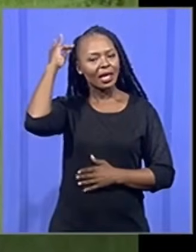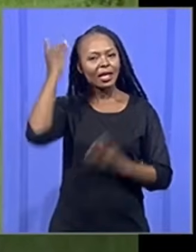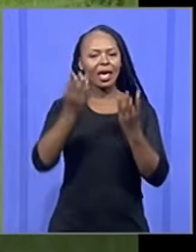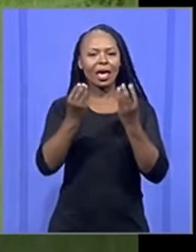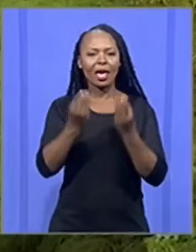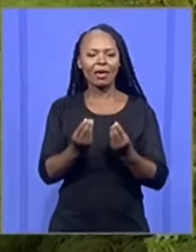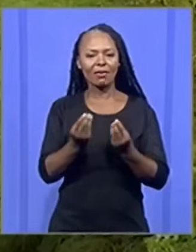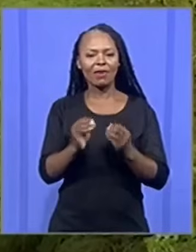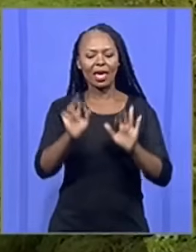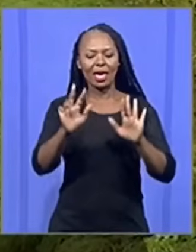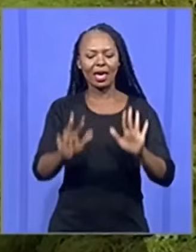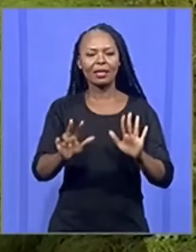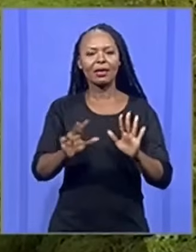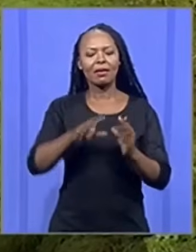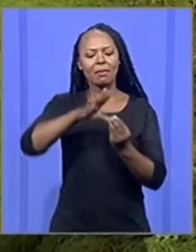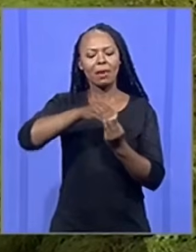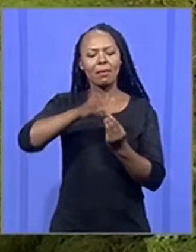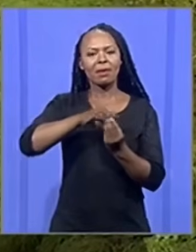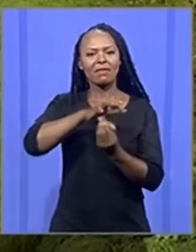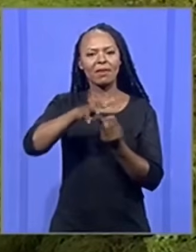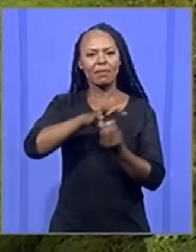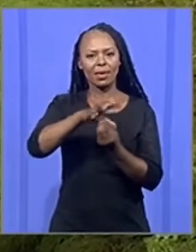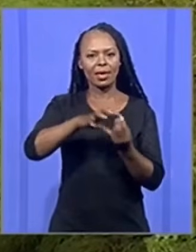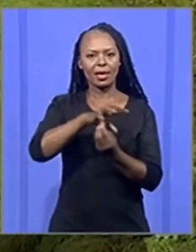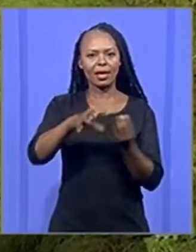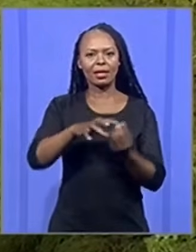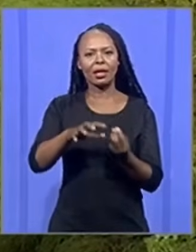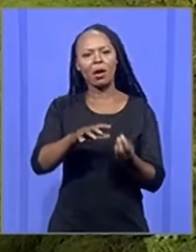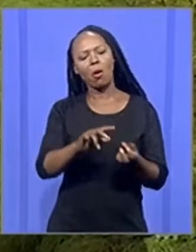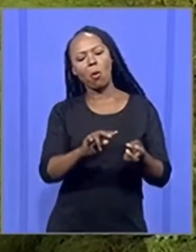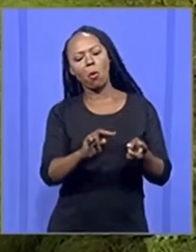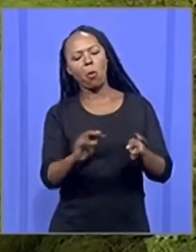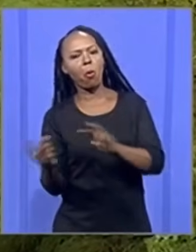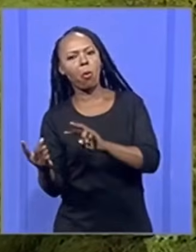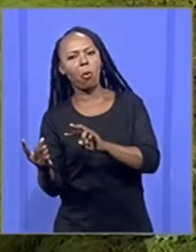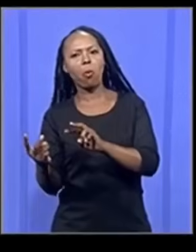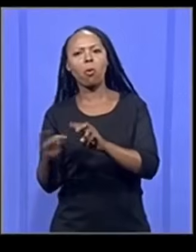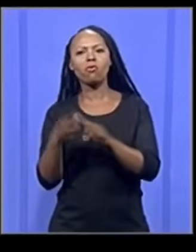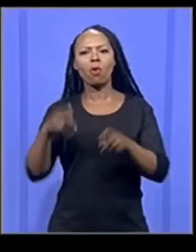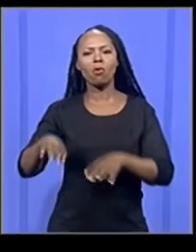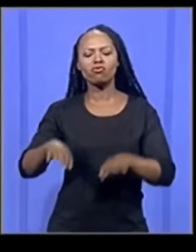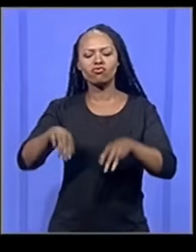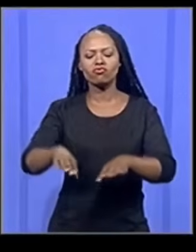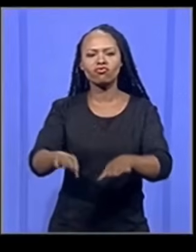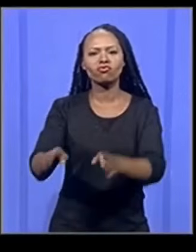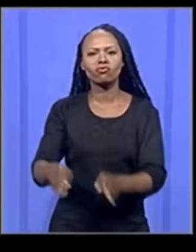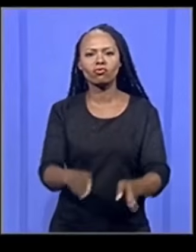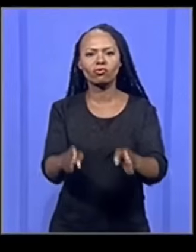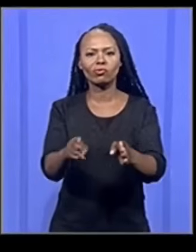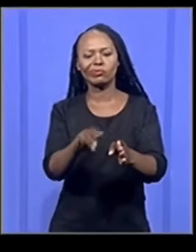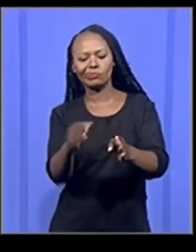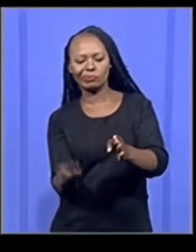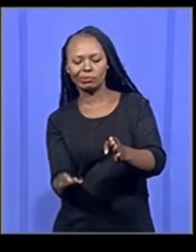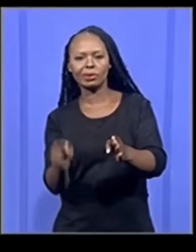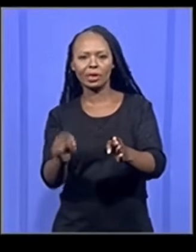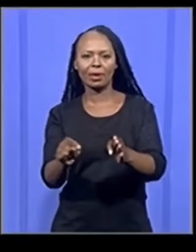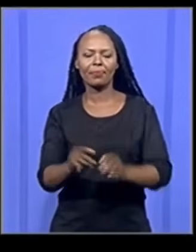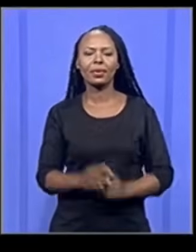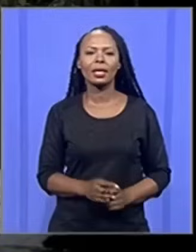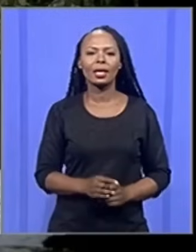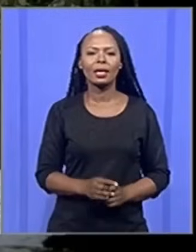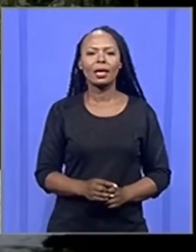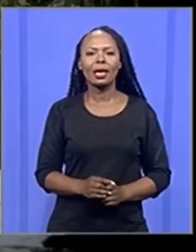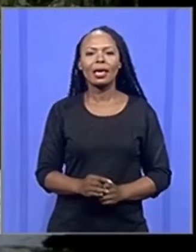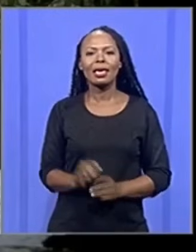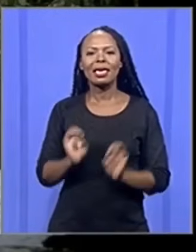ba le 9 se gogotswe ke morwalela mo tselafefong ya N11. Johannes Musimango a re setlhopha sa